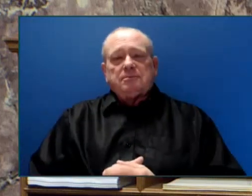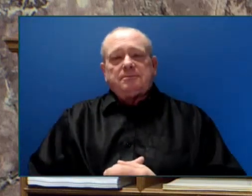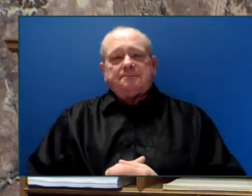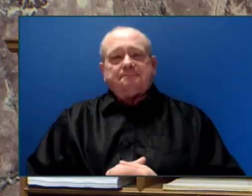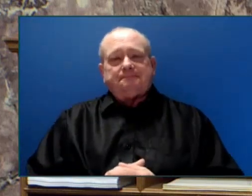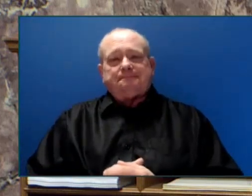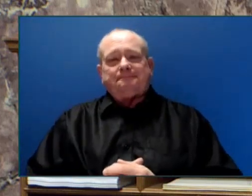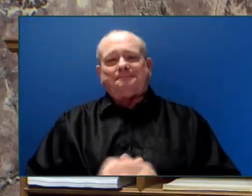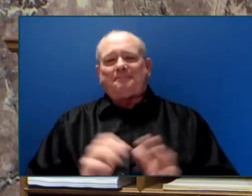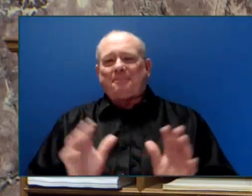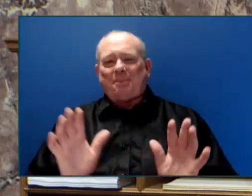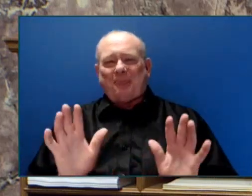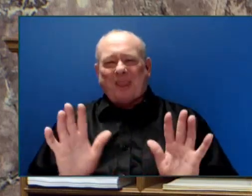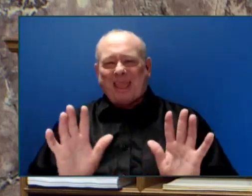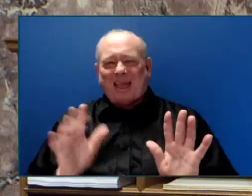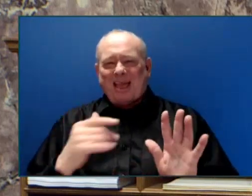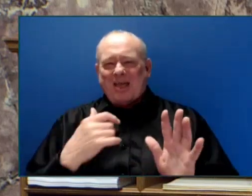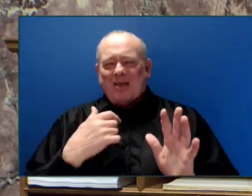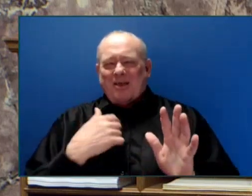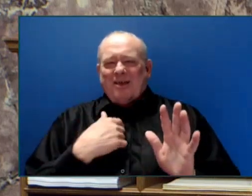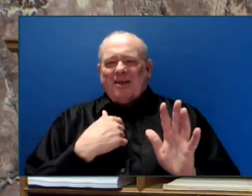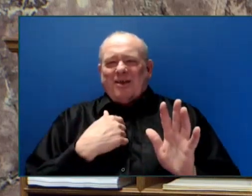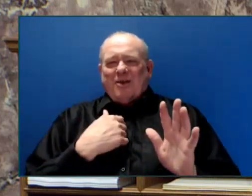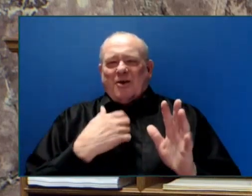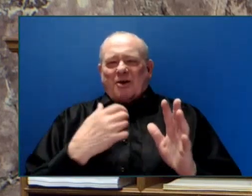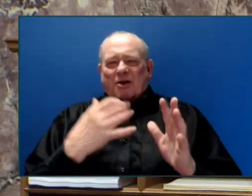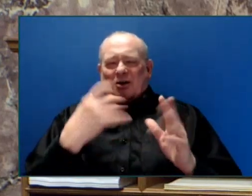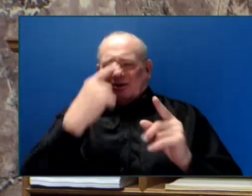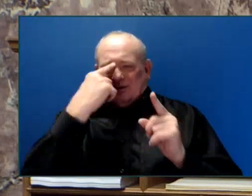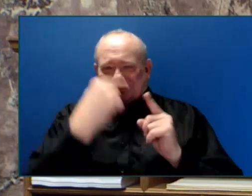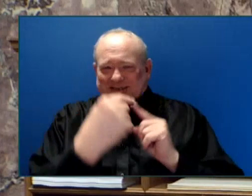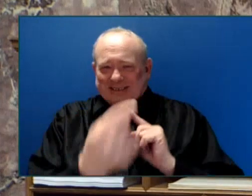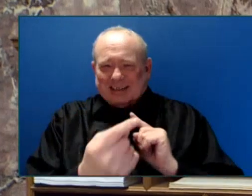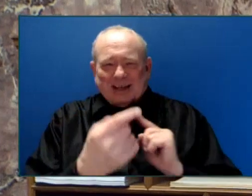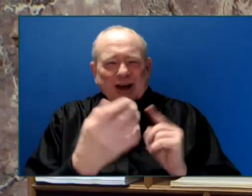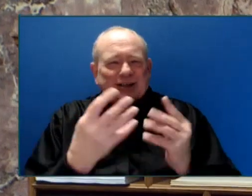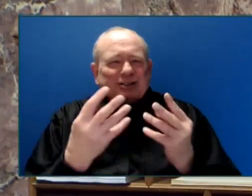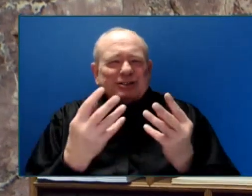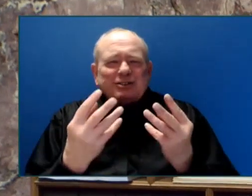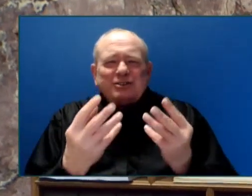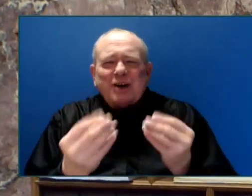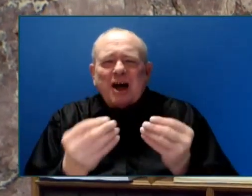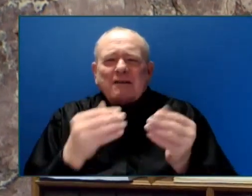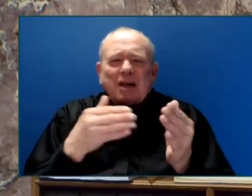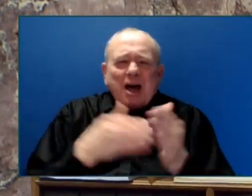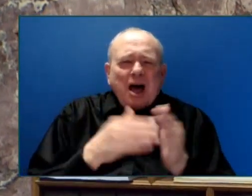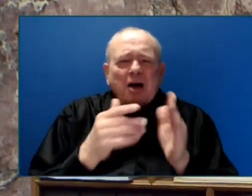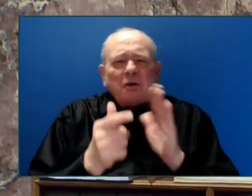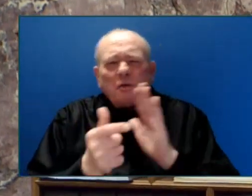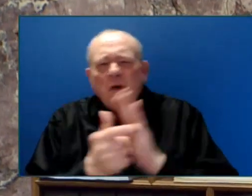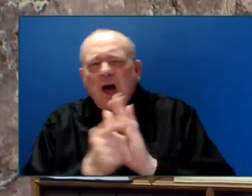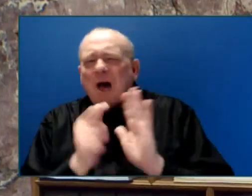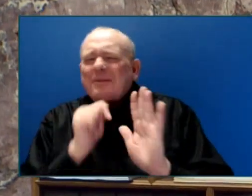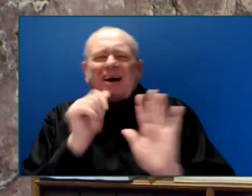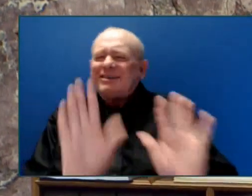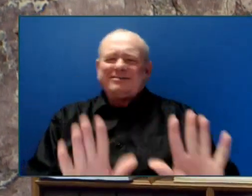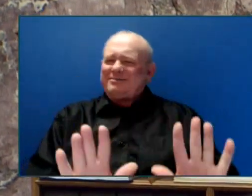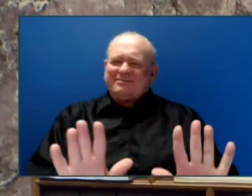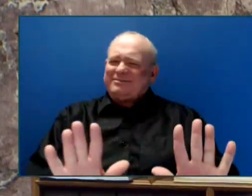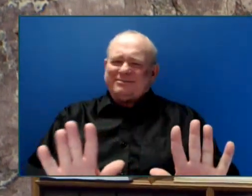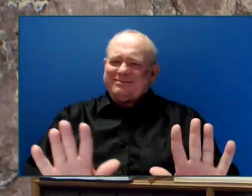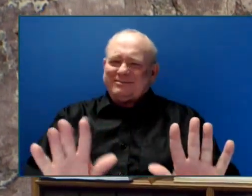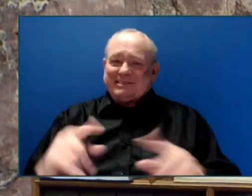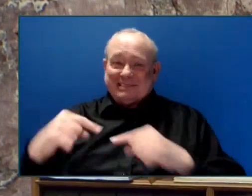on crime. The initiatives that I've outlined in this House over the last number of weeks have demonstrated beyond a doubt that this government is committed to keeping